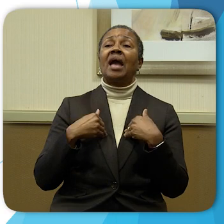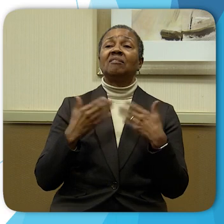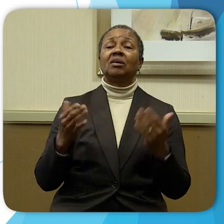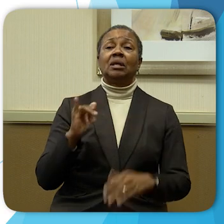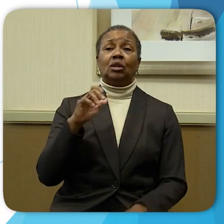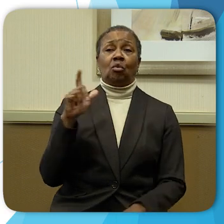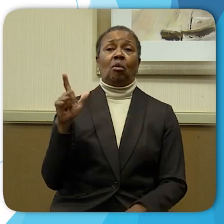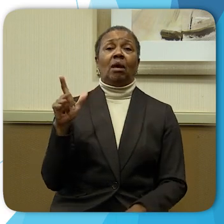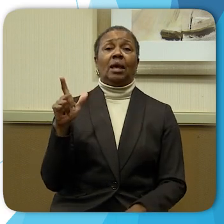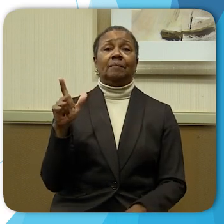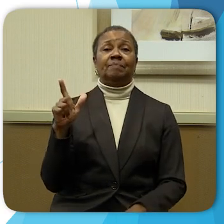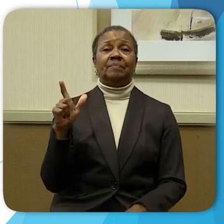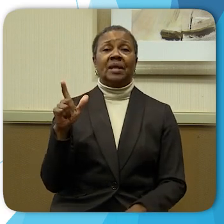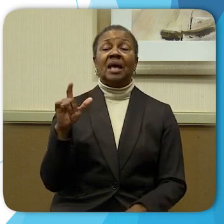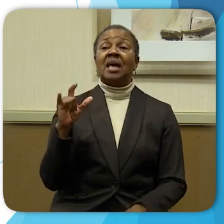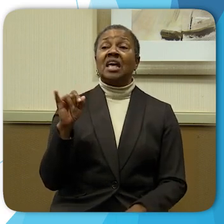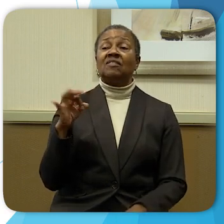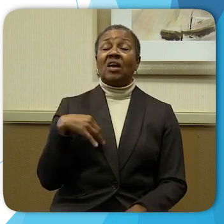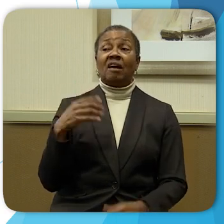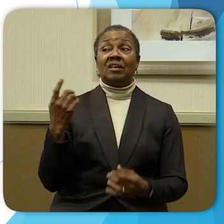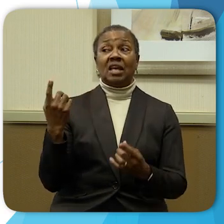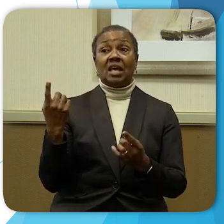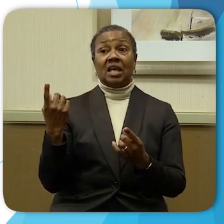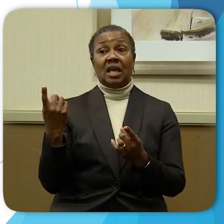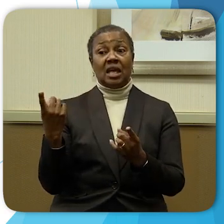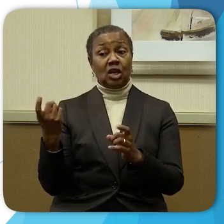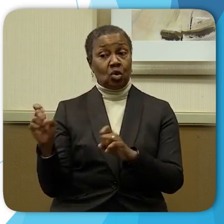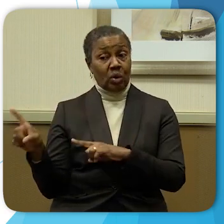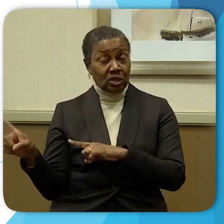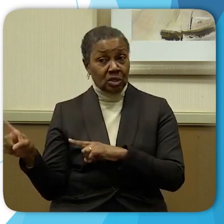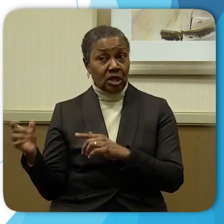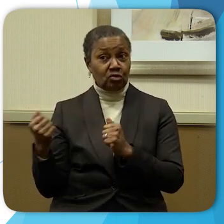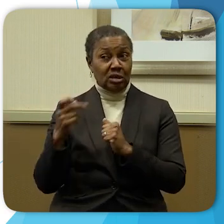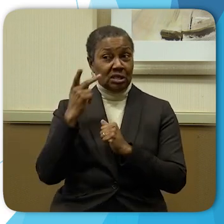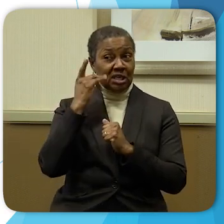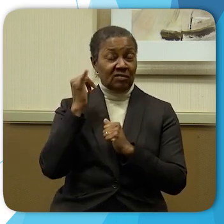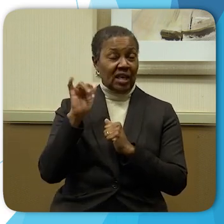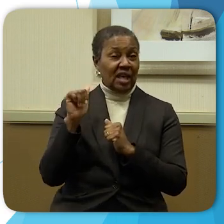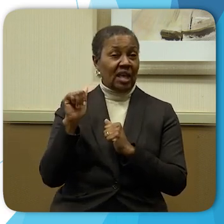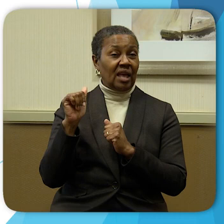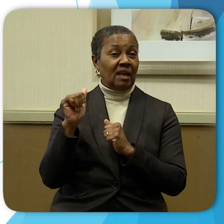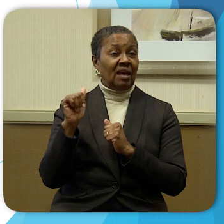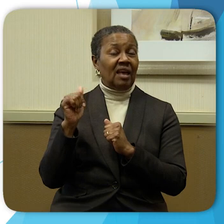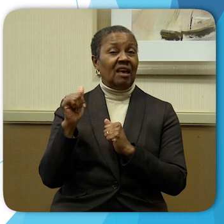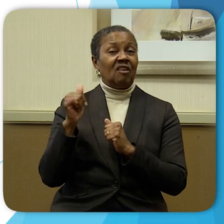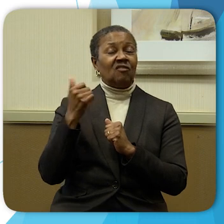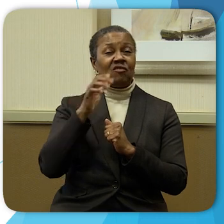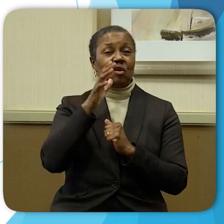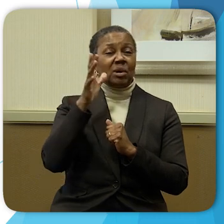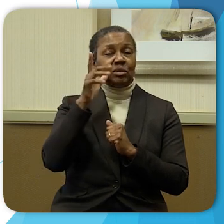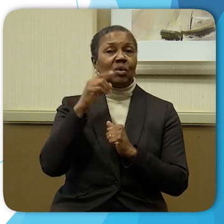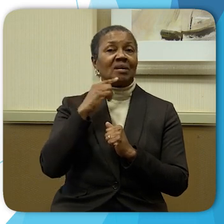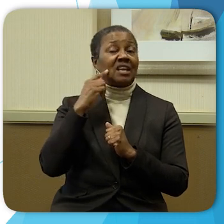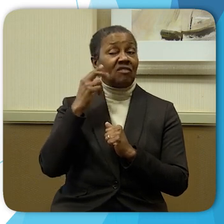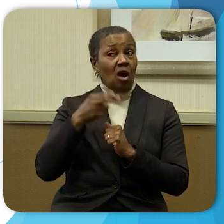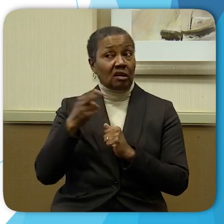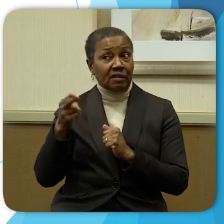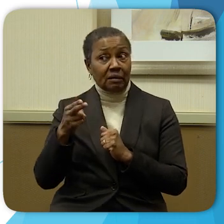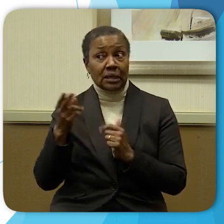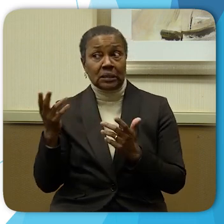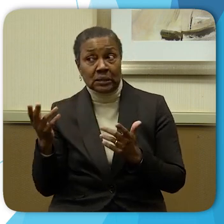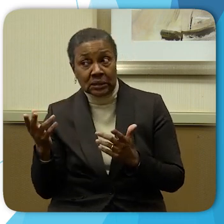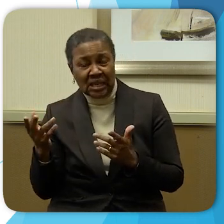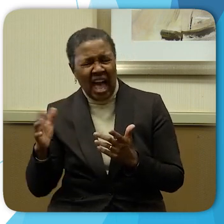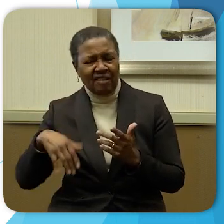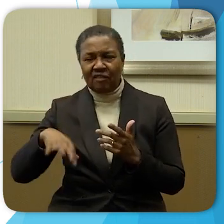in Illinois. And if you have any questions about those, I tried to see if there were any for parents who are deaf or hard of hearing, and